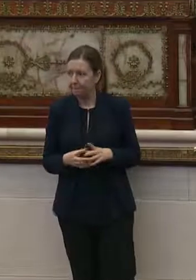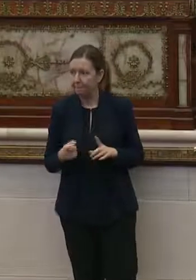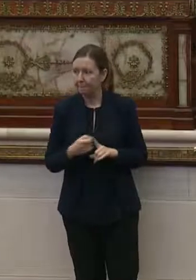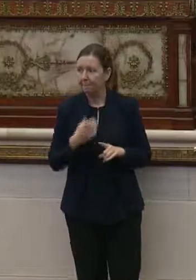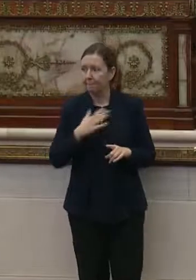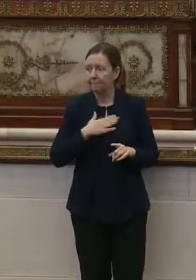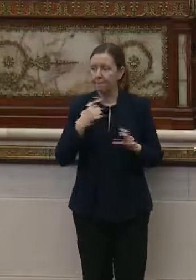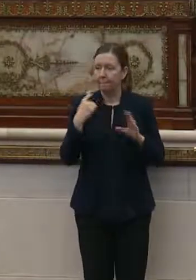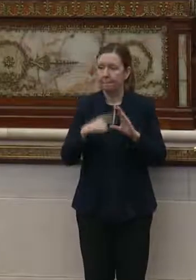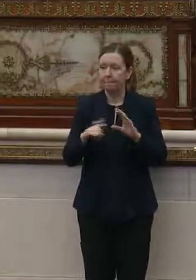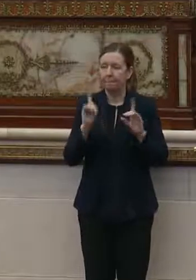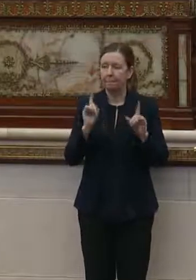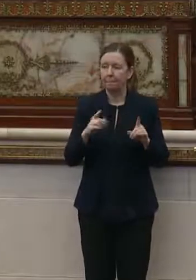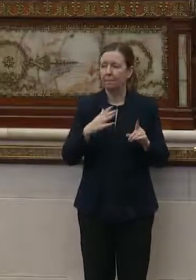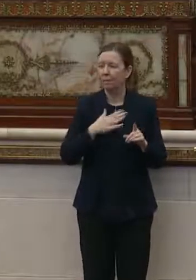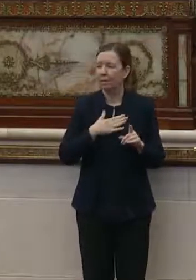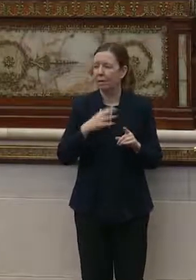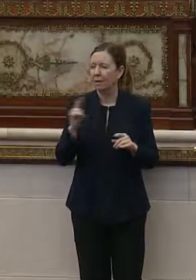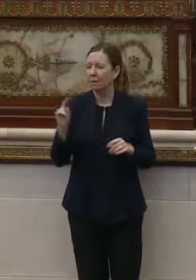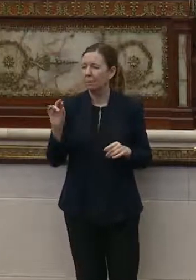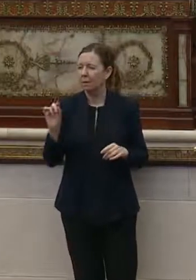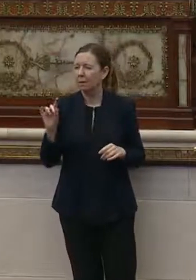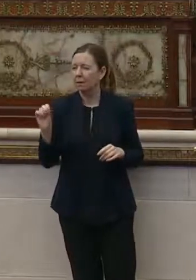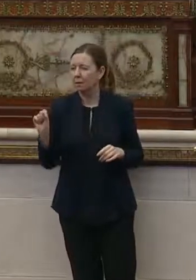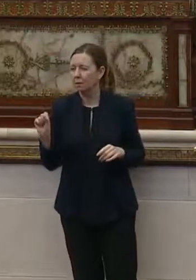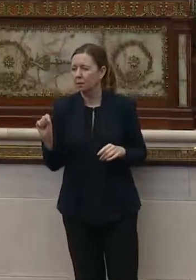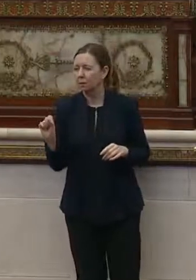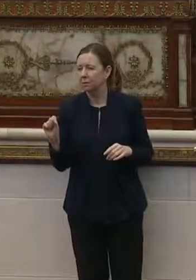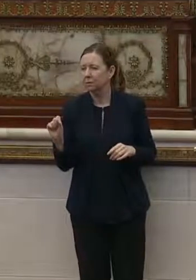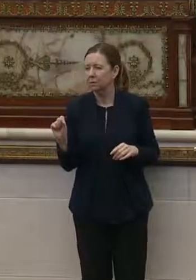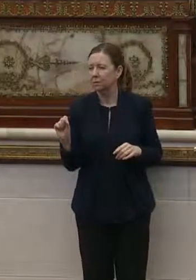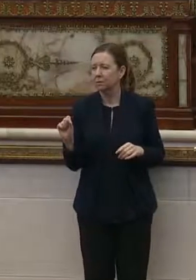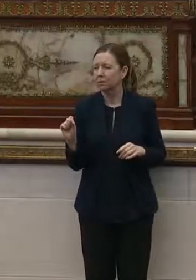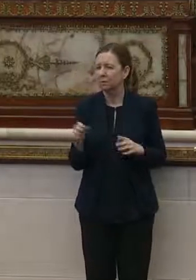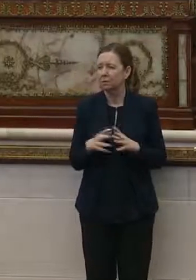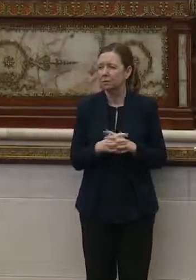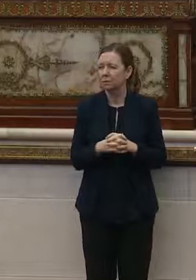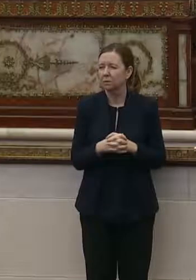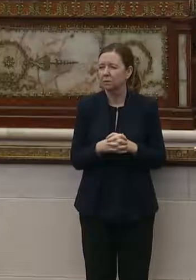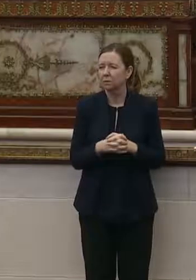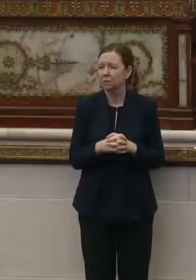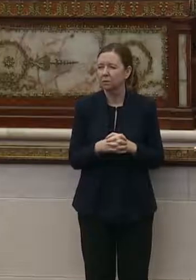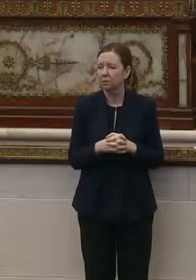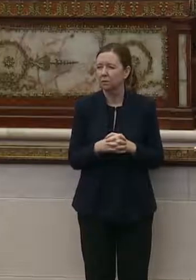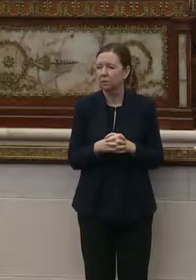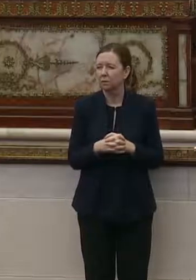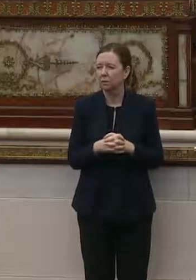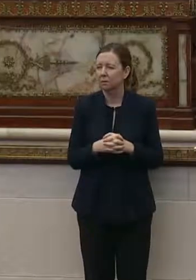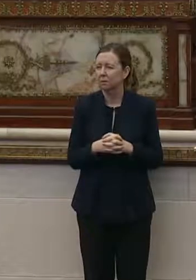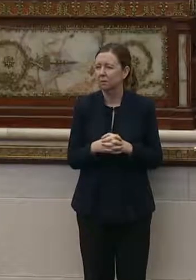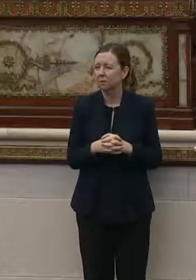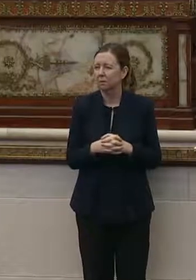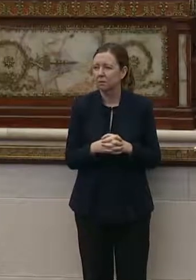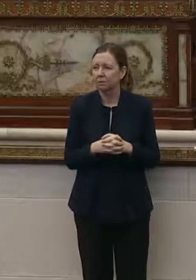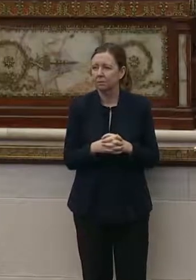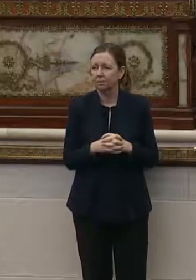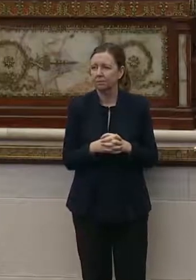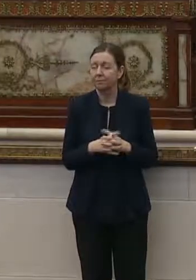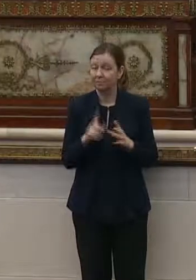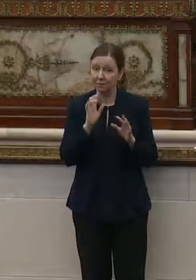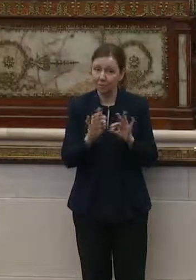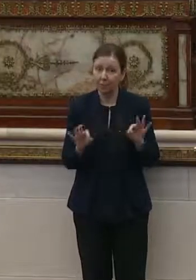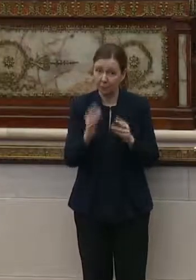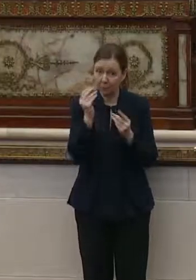email here, the notes that I have, there was, pardon me, because this is very